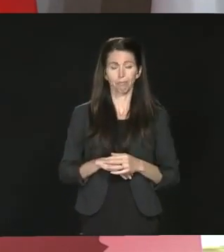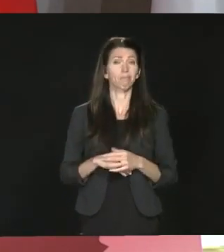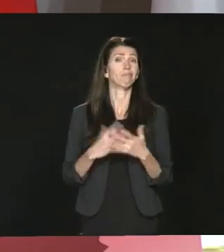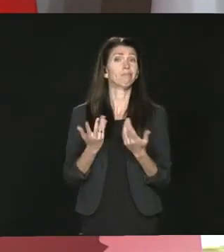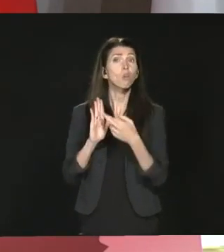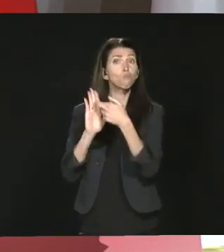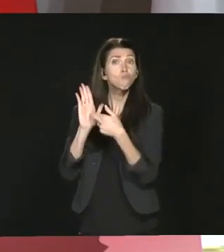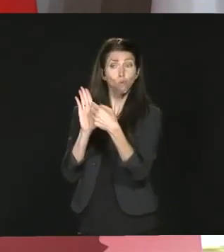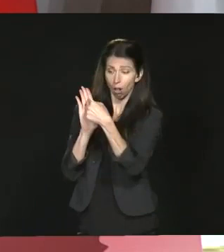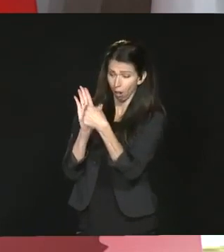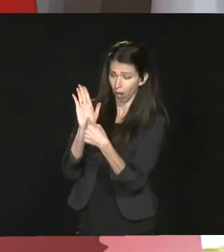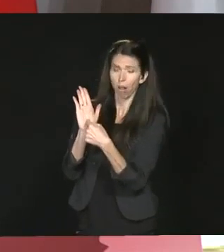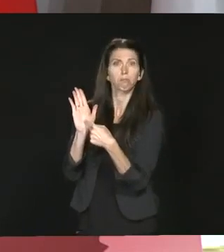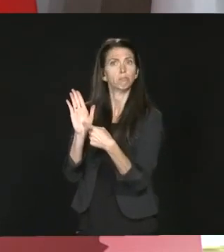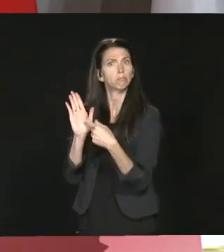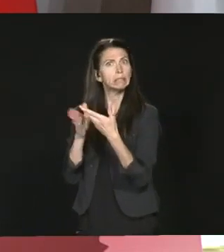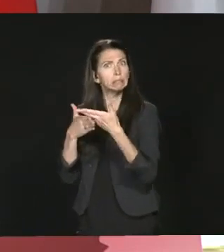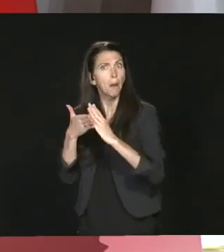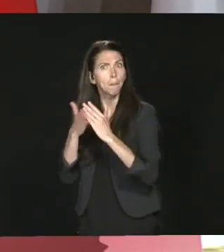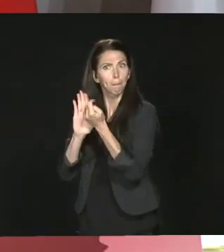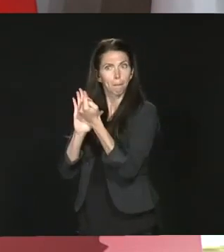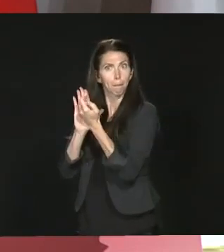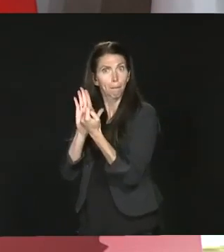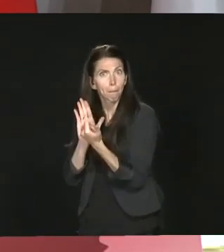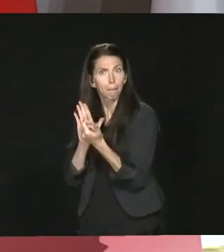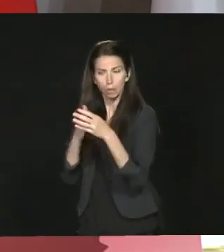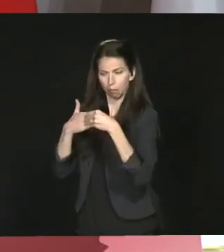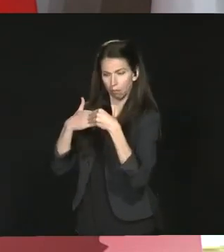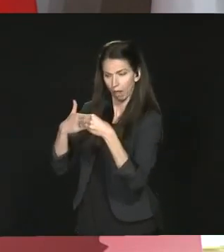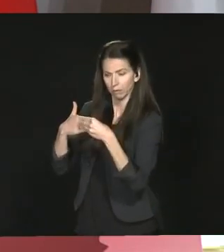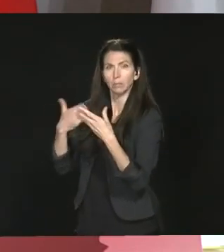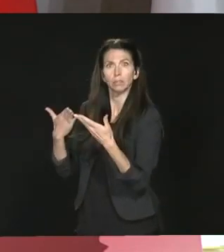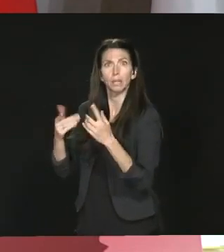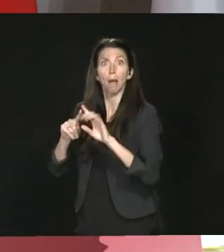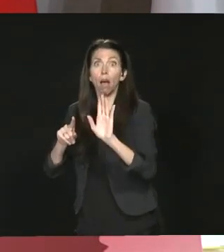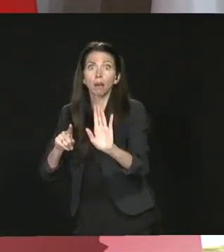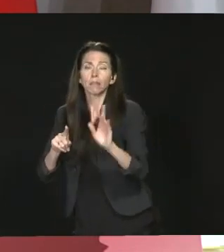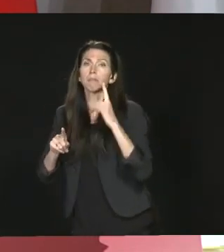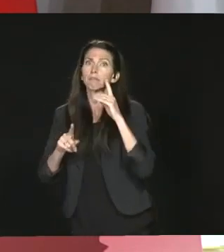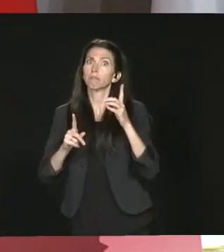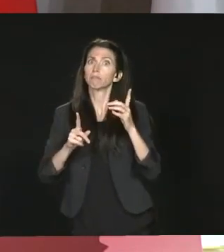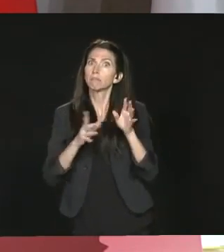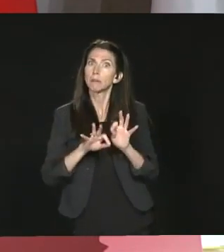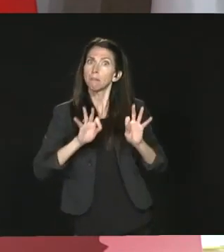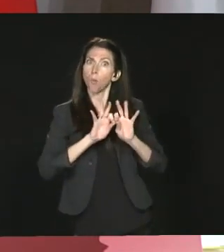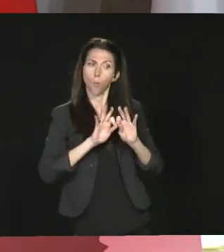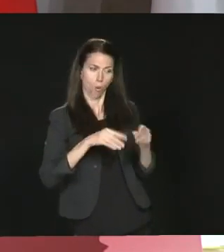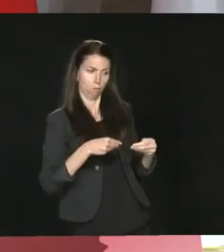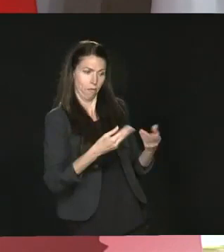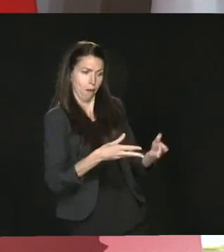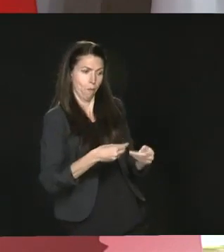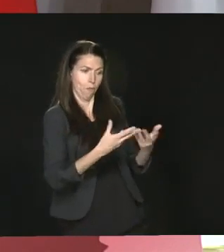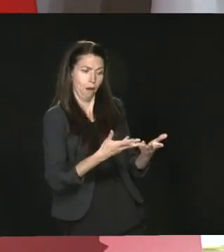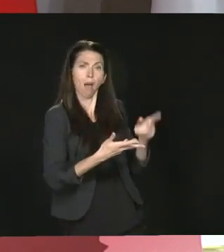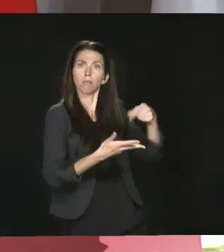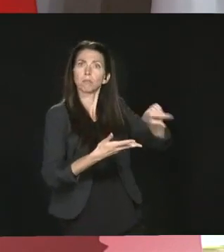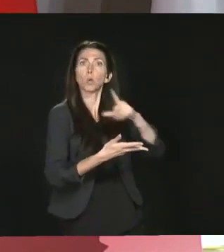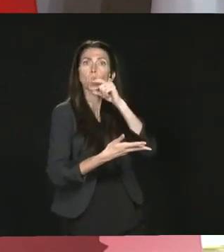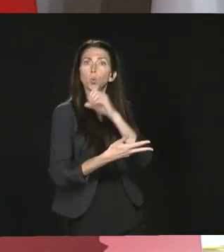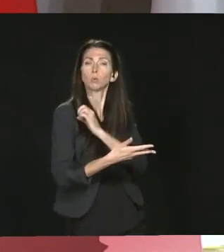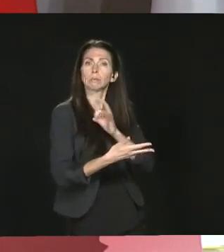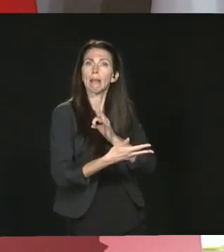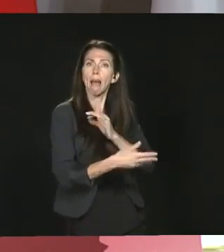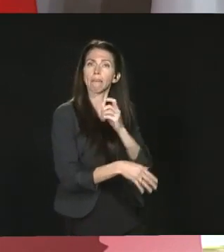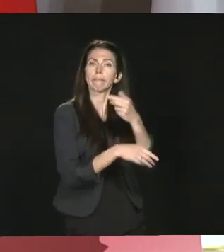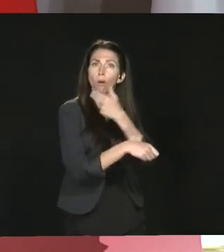la santé de première ligne l'équipement dont ils ont besoin. Et nous devons travailler ensemble